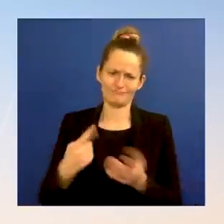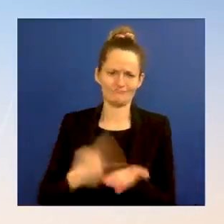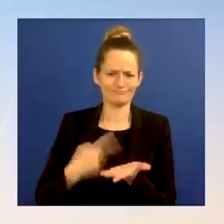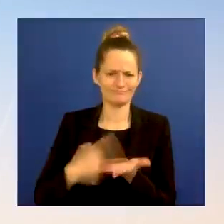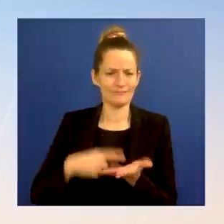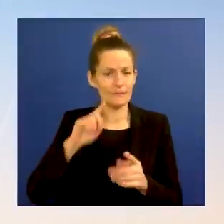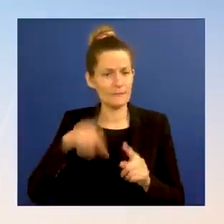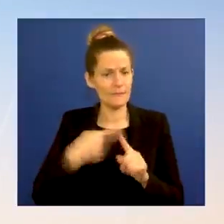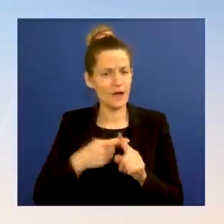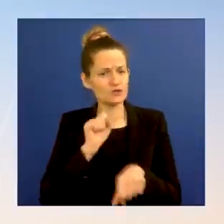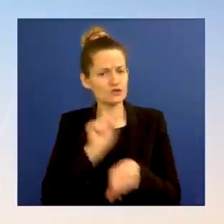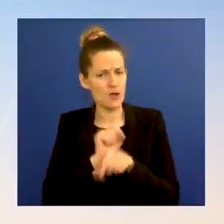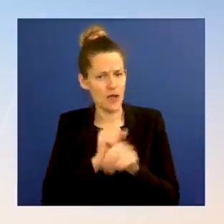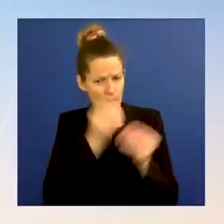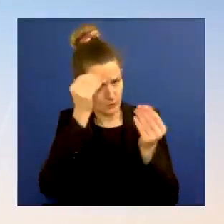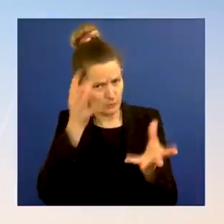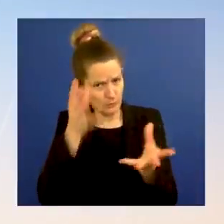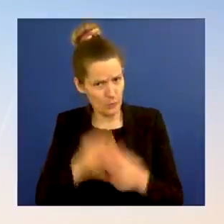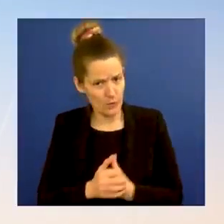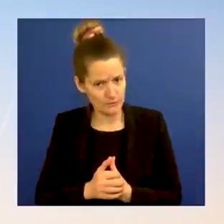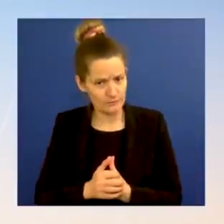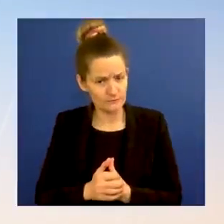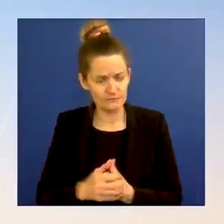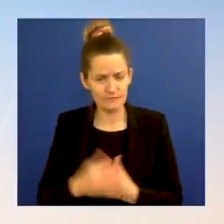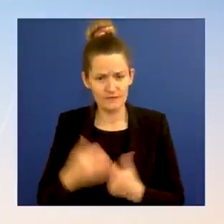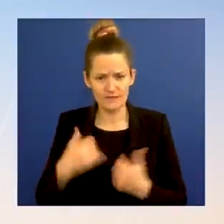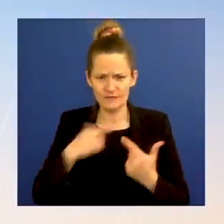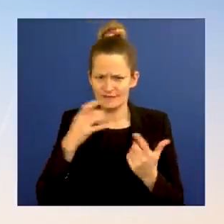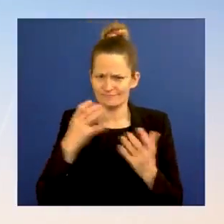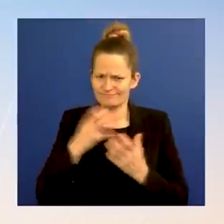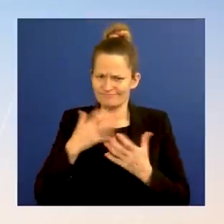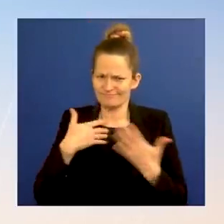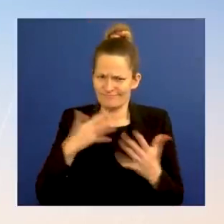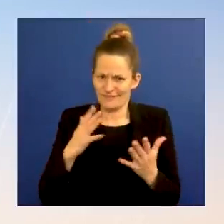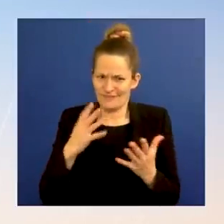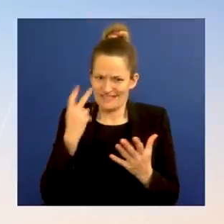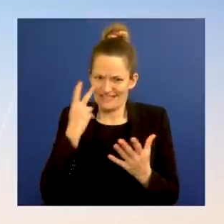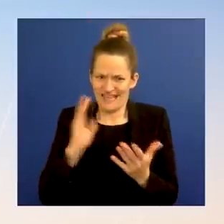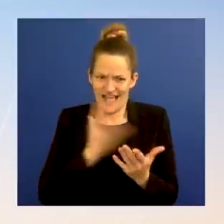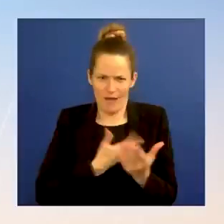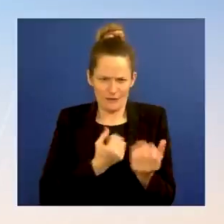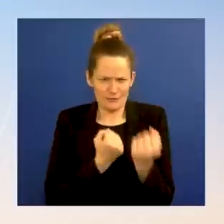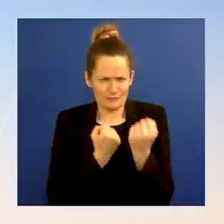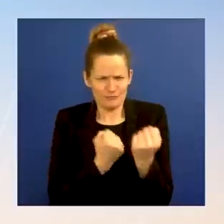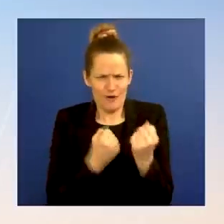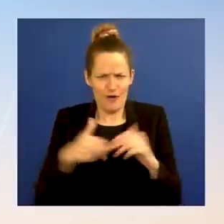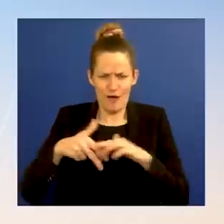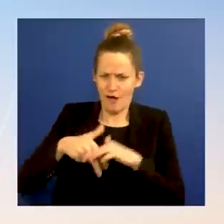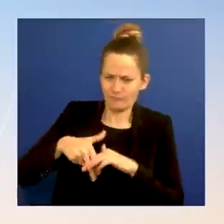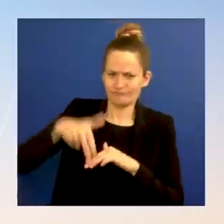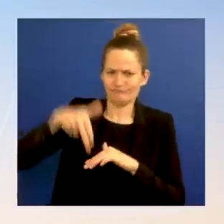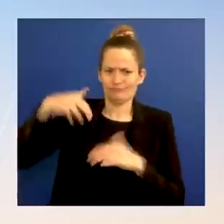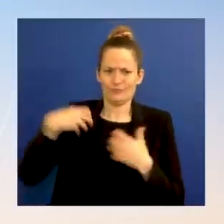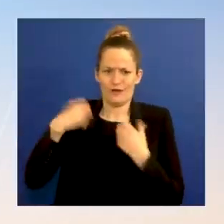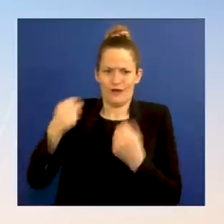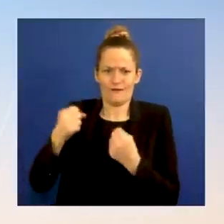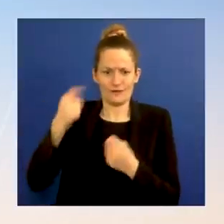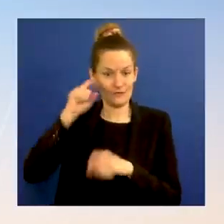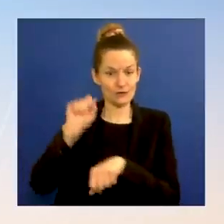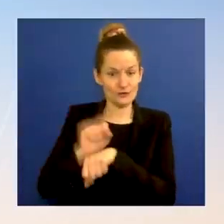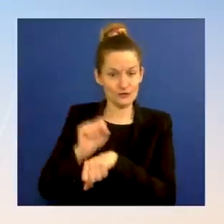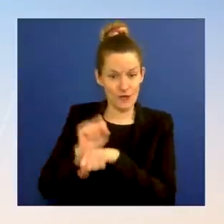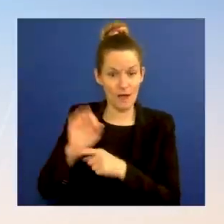of our strong labor market recovery over the past year. The February jobs report is extremely solid. The economy